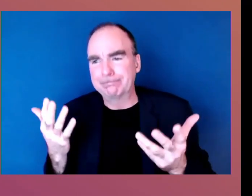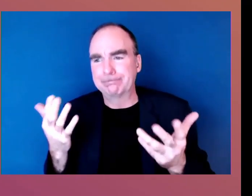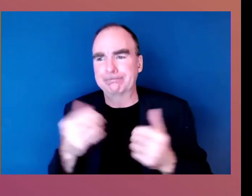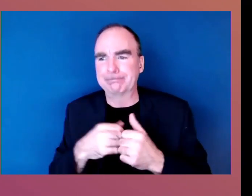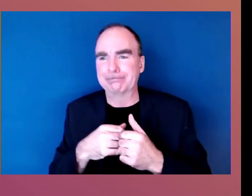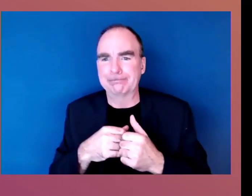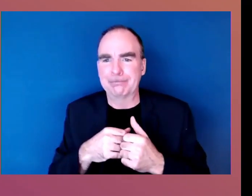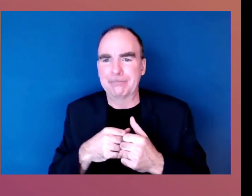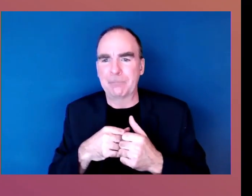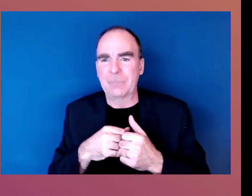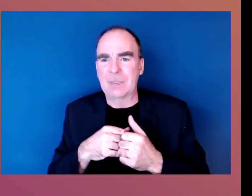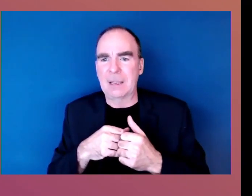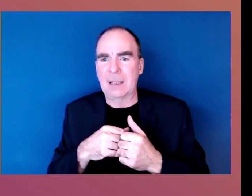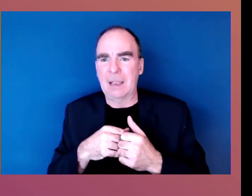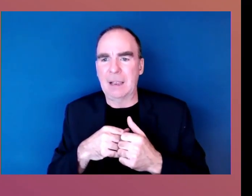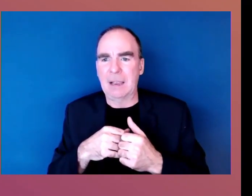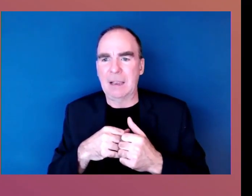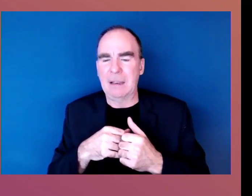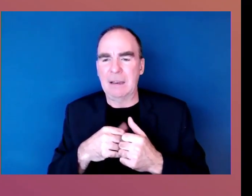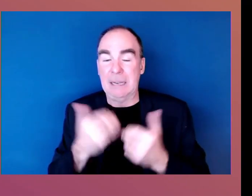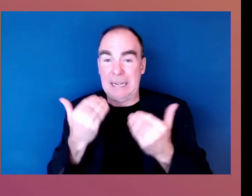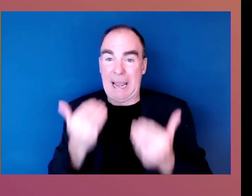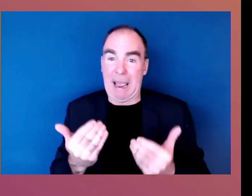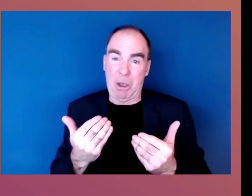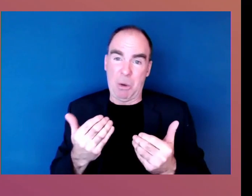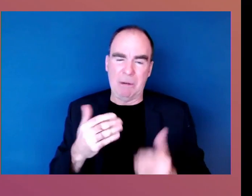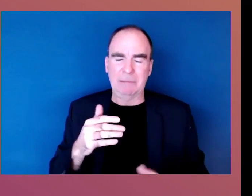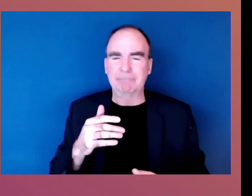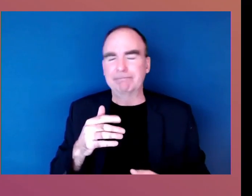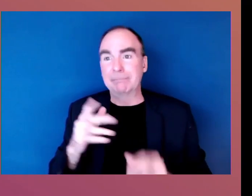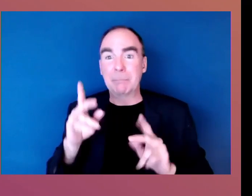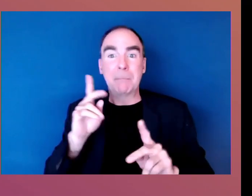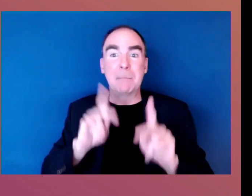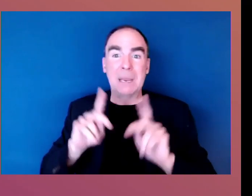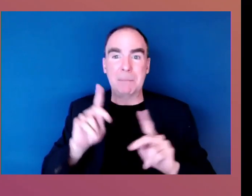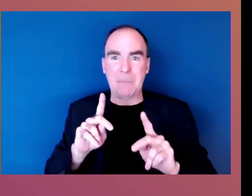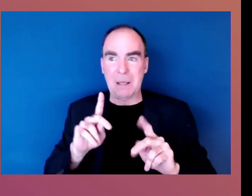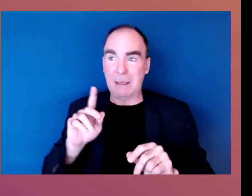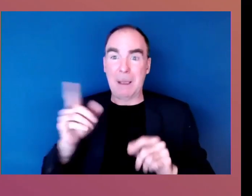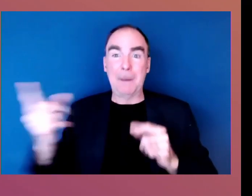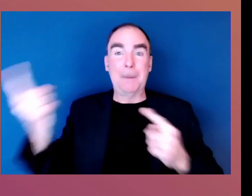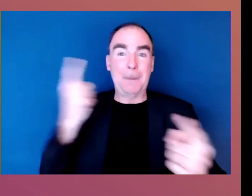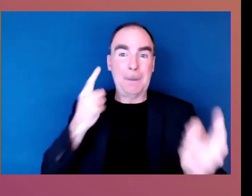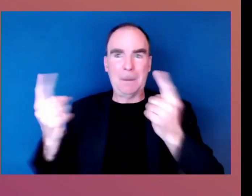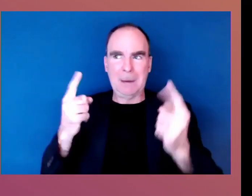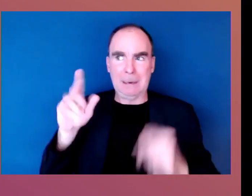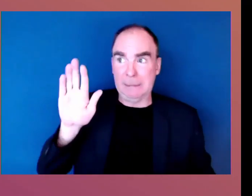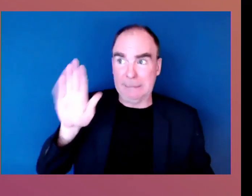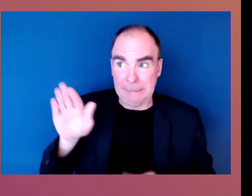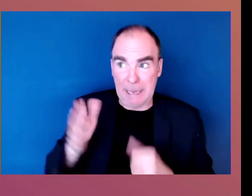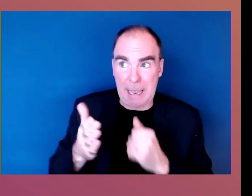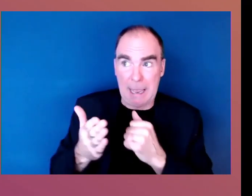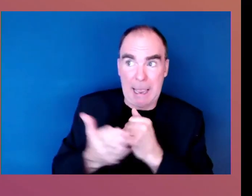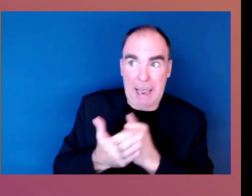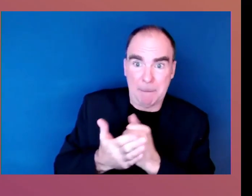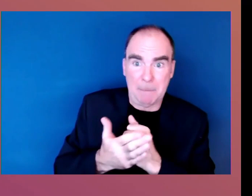passerby for direction when needed. Many have commented that they feel uneasy to find